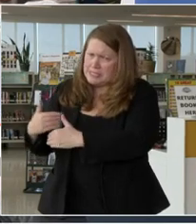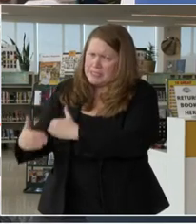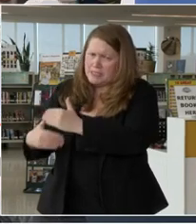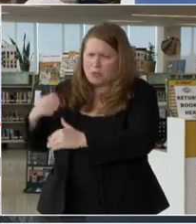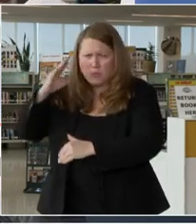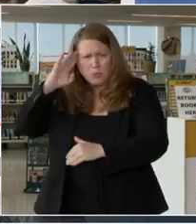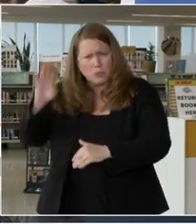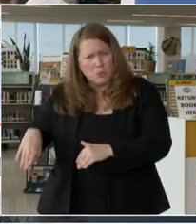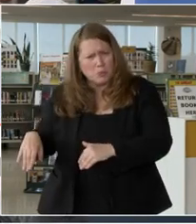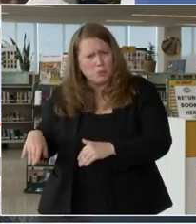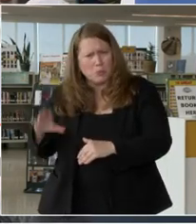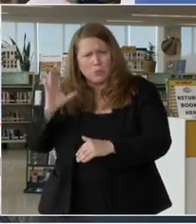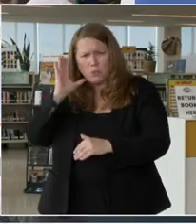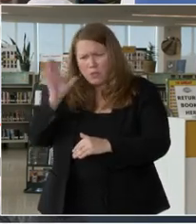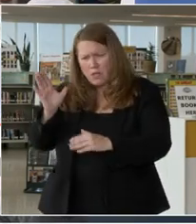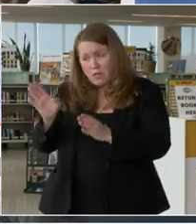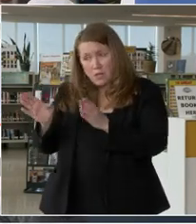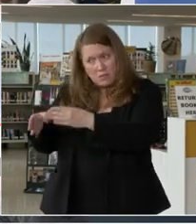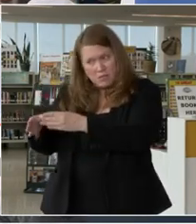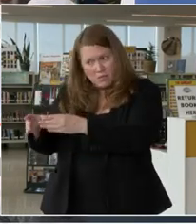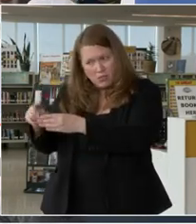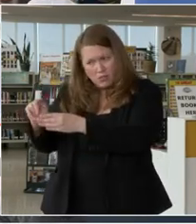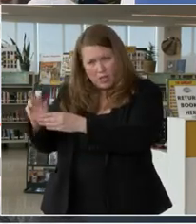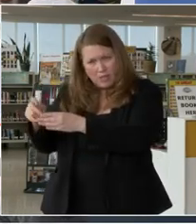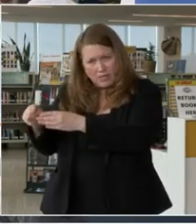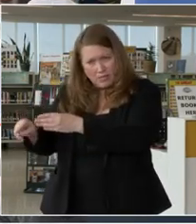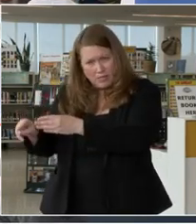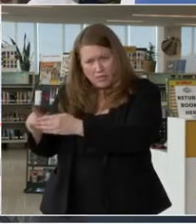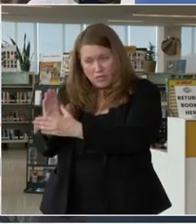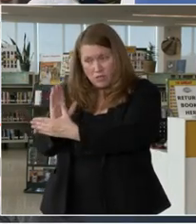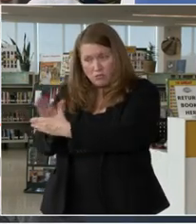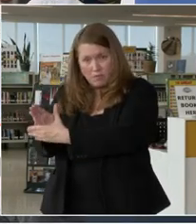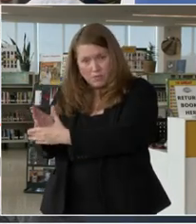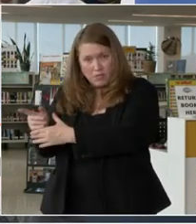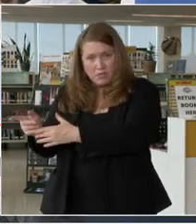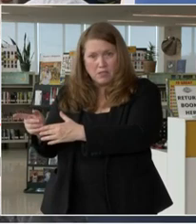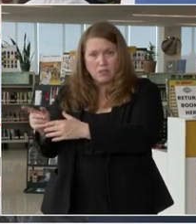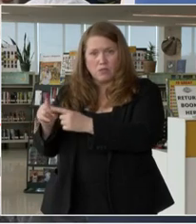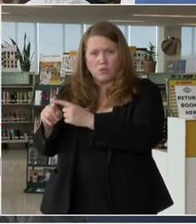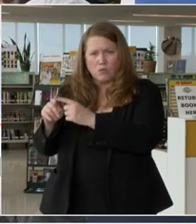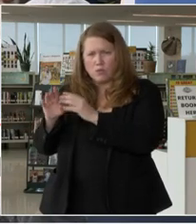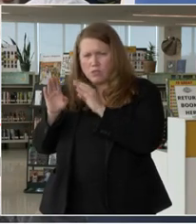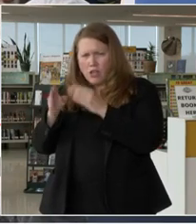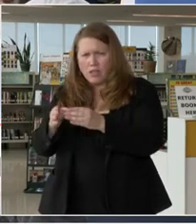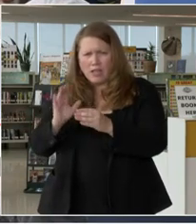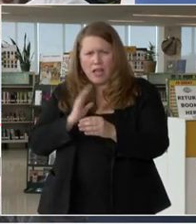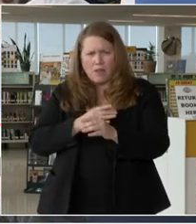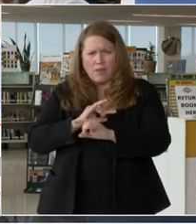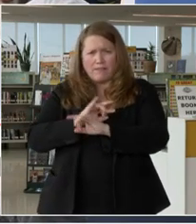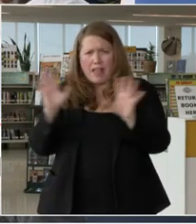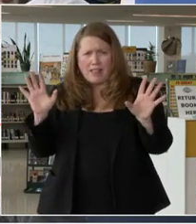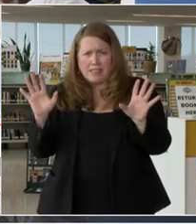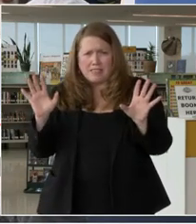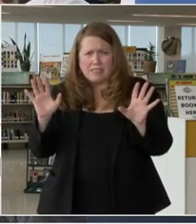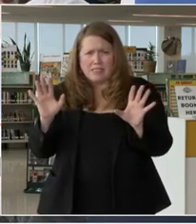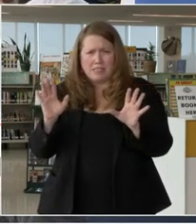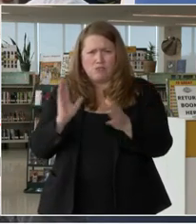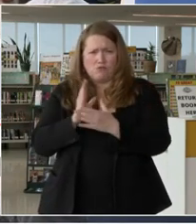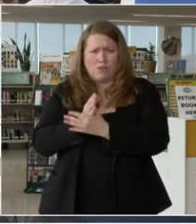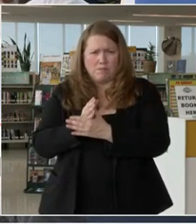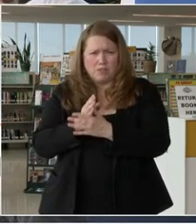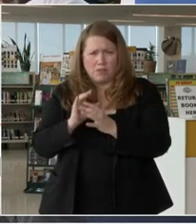to target our violence interrupters as well, and we're targeting our violence interrupters at